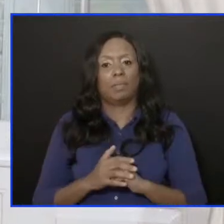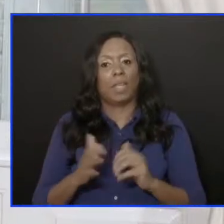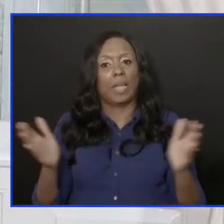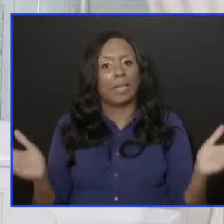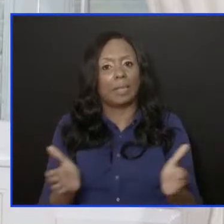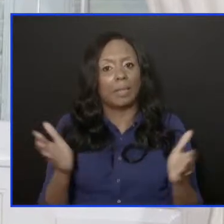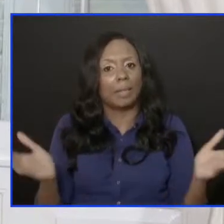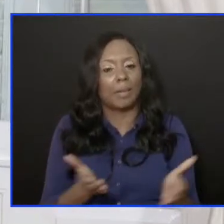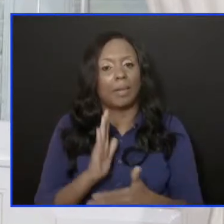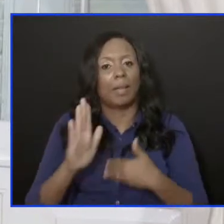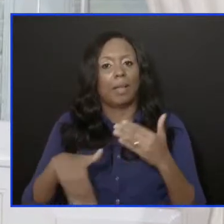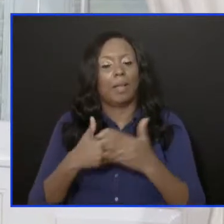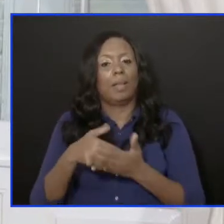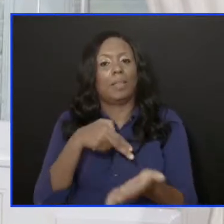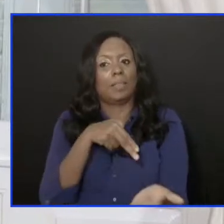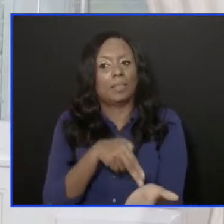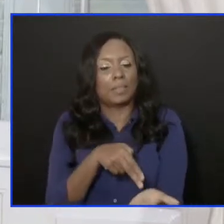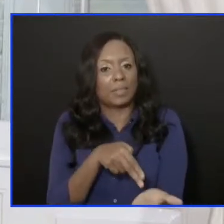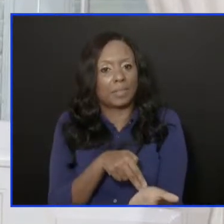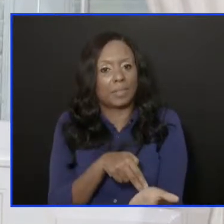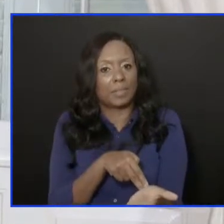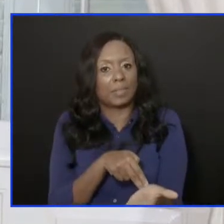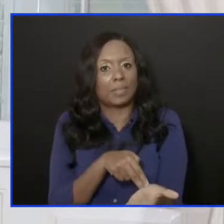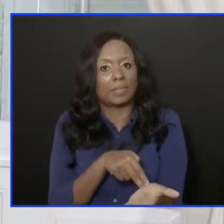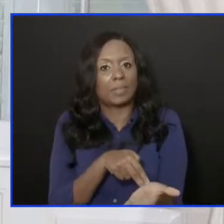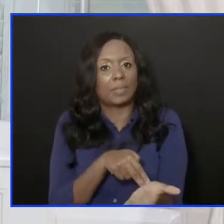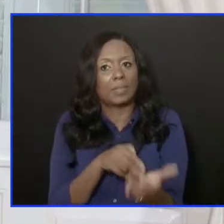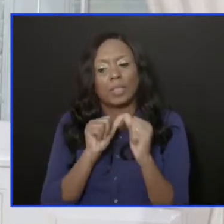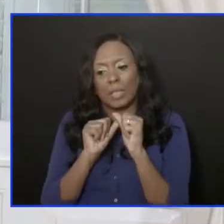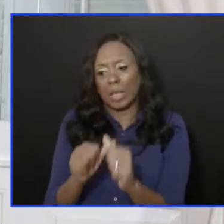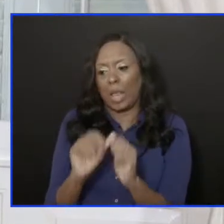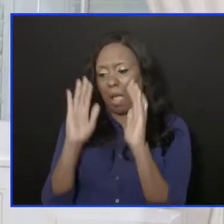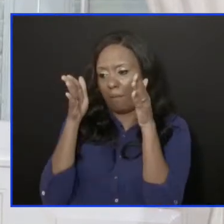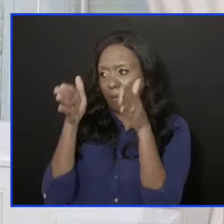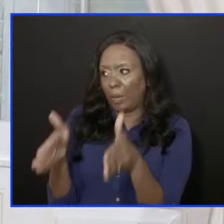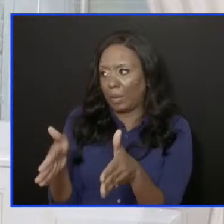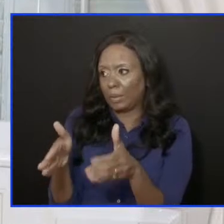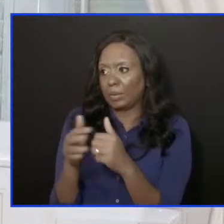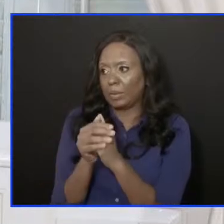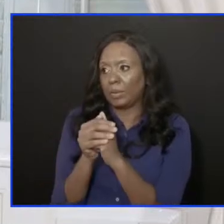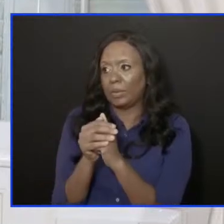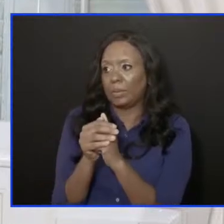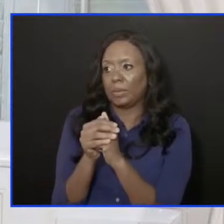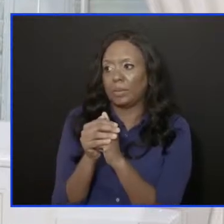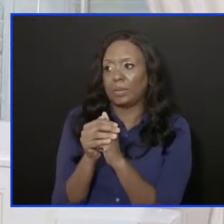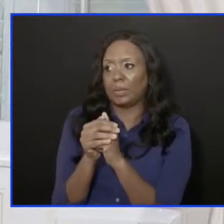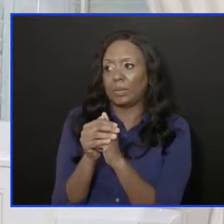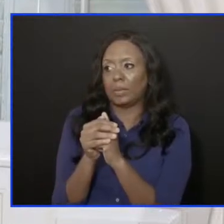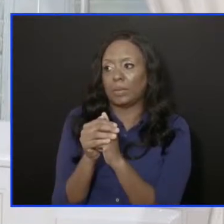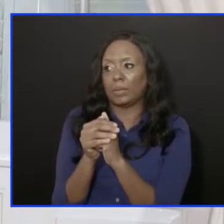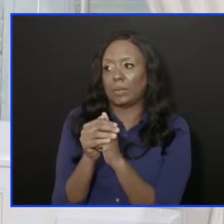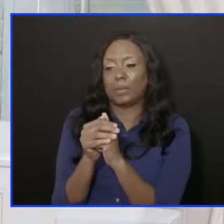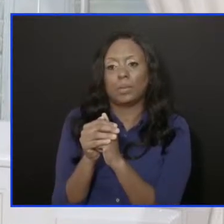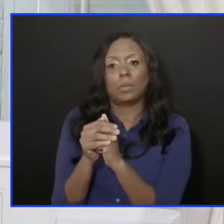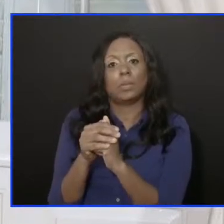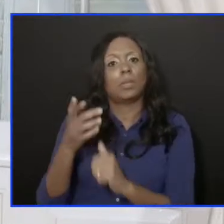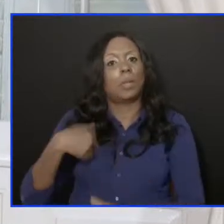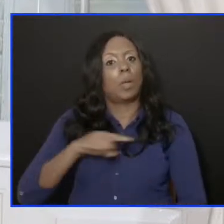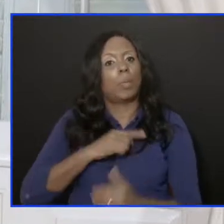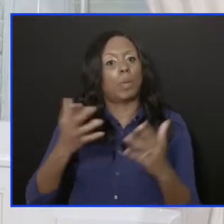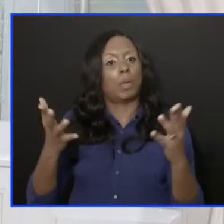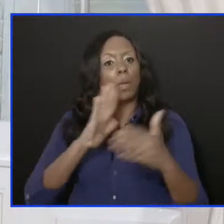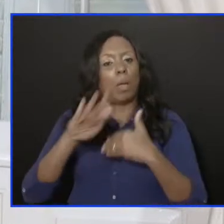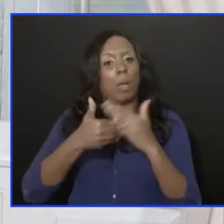all nurses that to stay focused as we all work towards having a